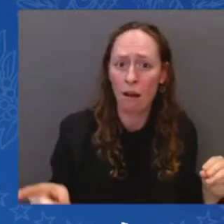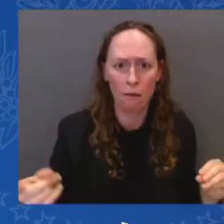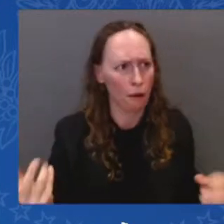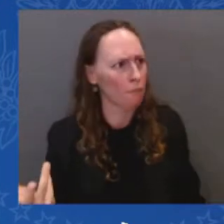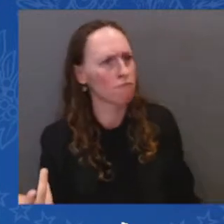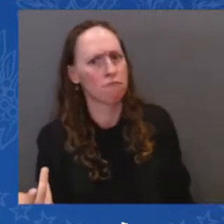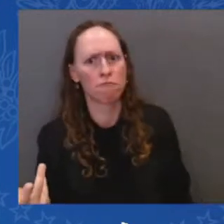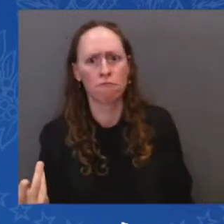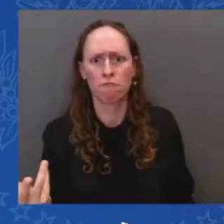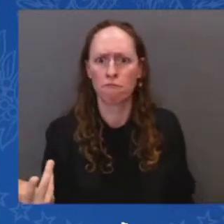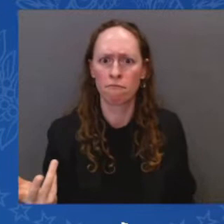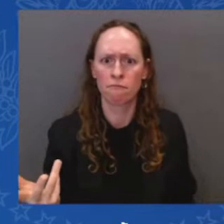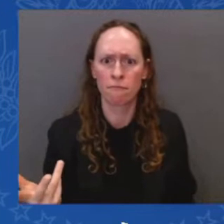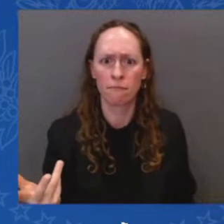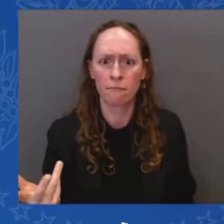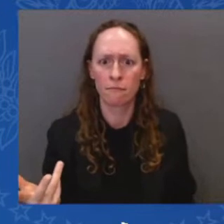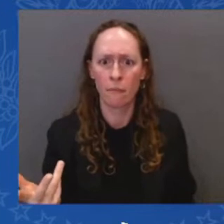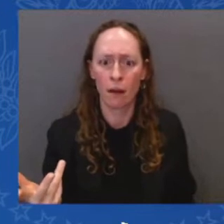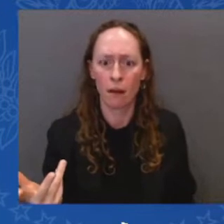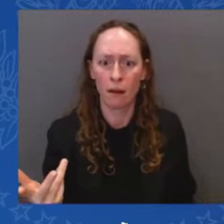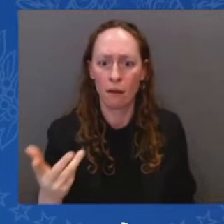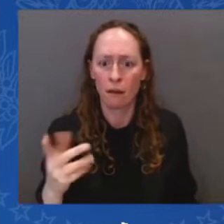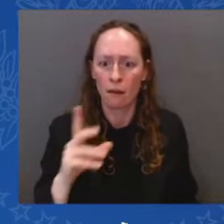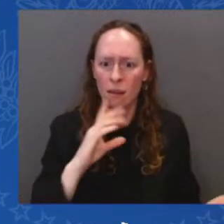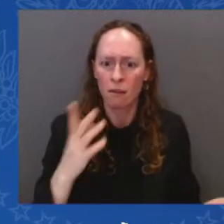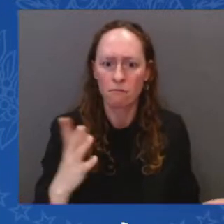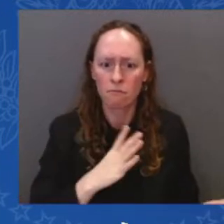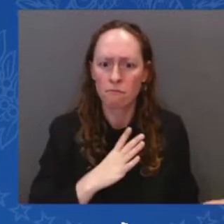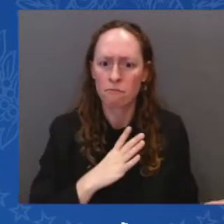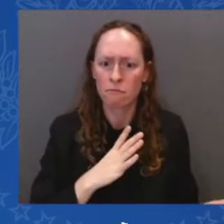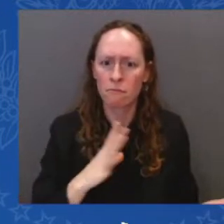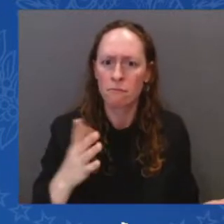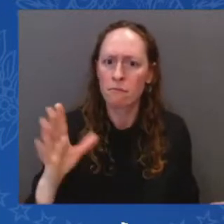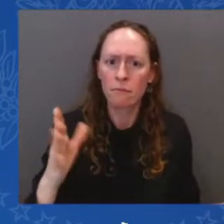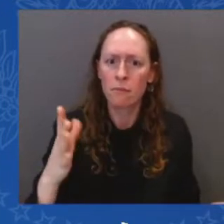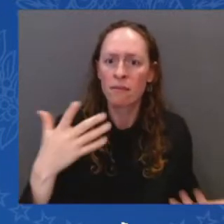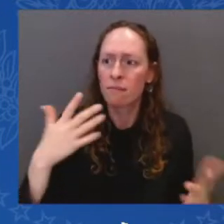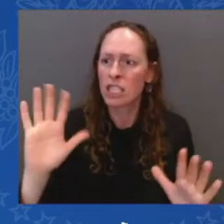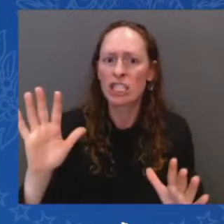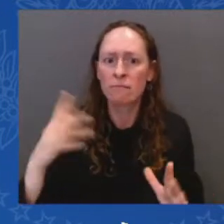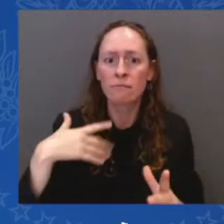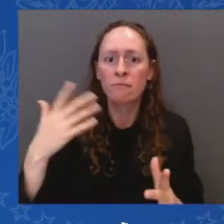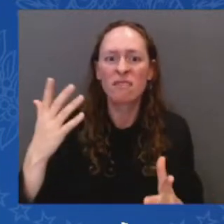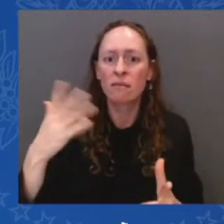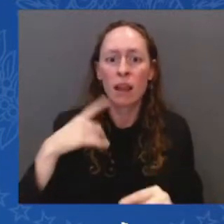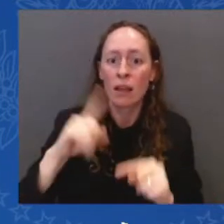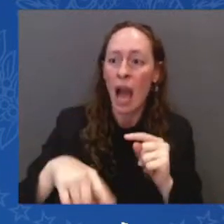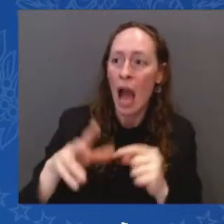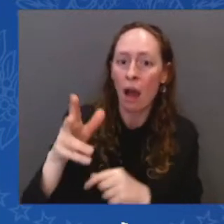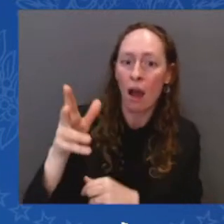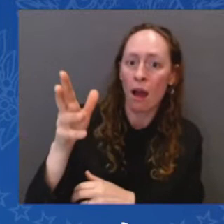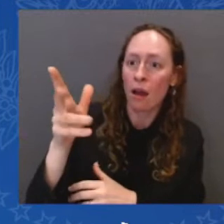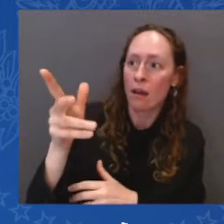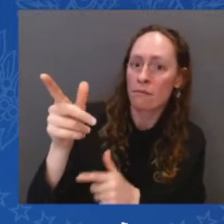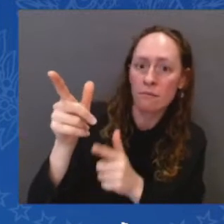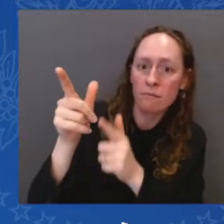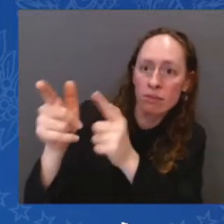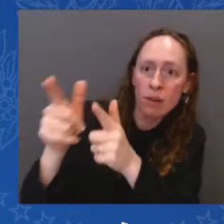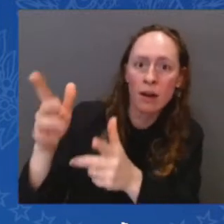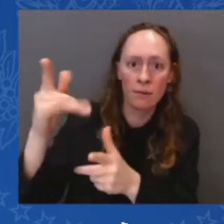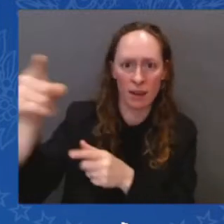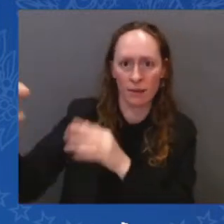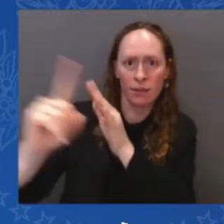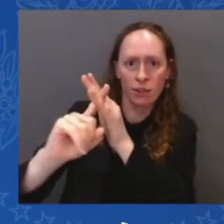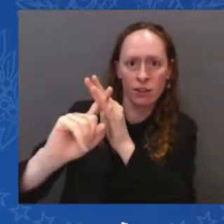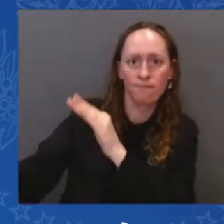I'm angry because we can't return fire because the guy ran away. The vehicle is damaged. I